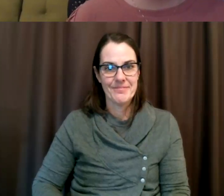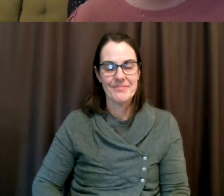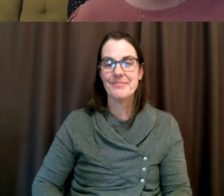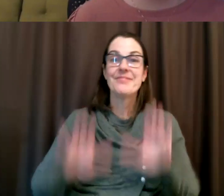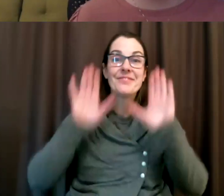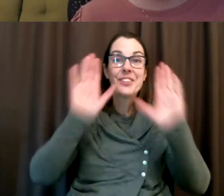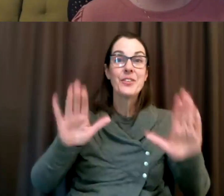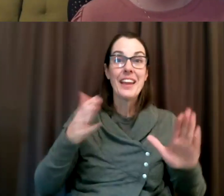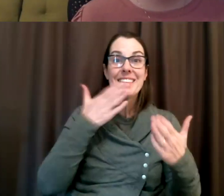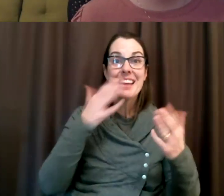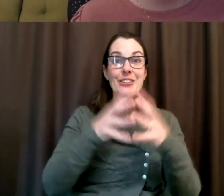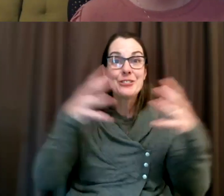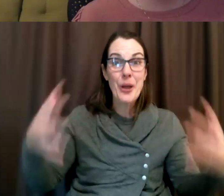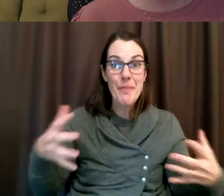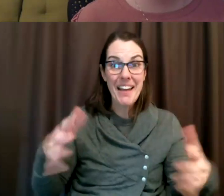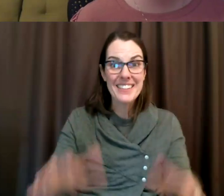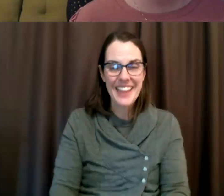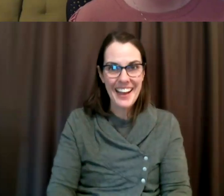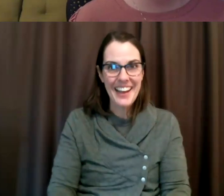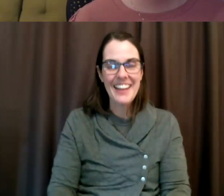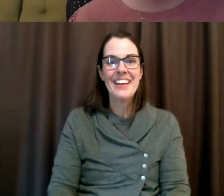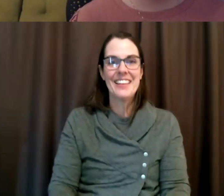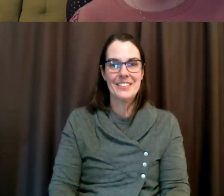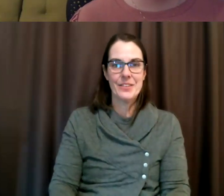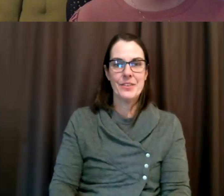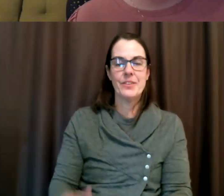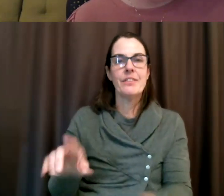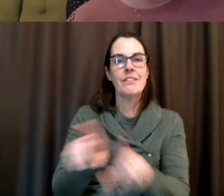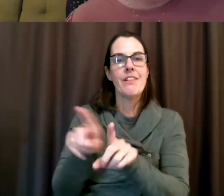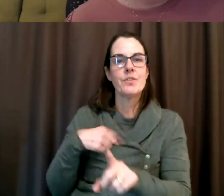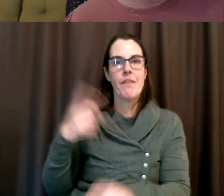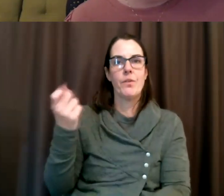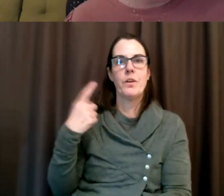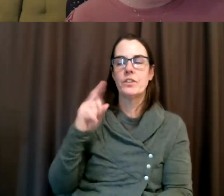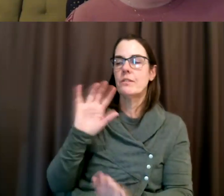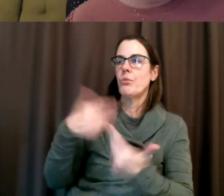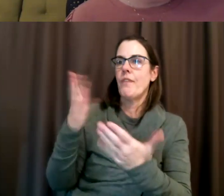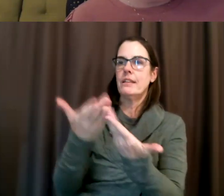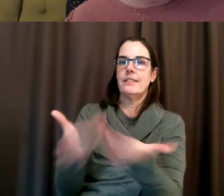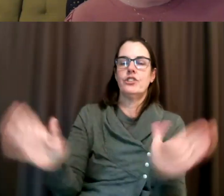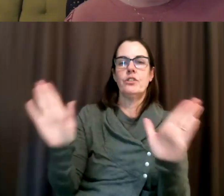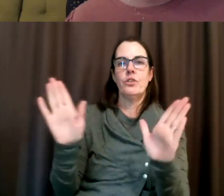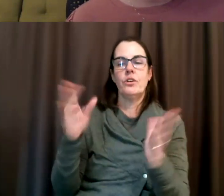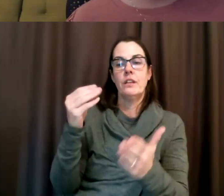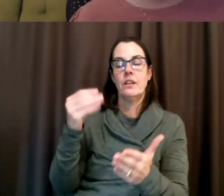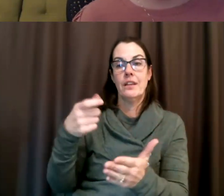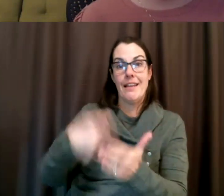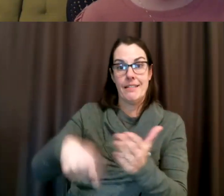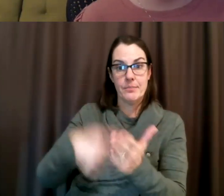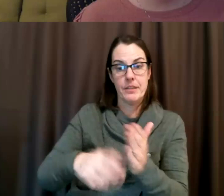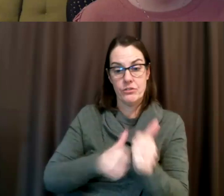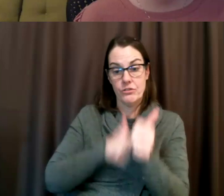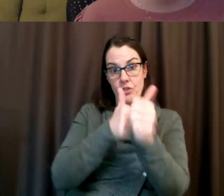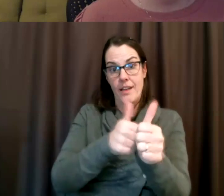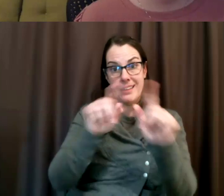Great, thanks so much. Let's see, we have a question also about providing a general expense tracking template. We don't have